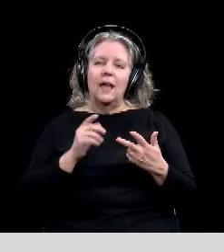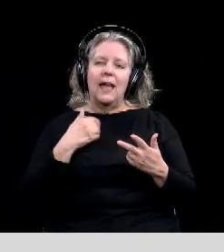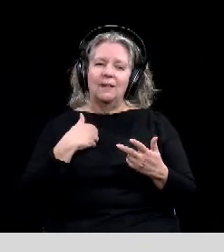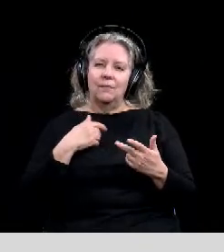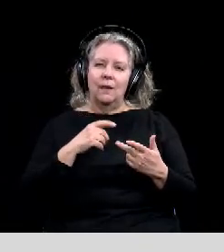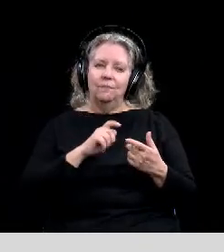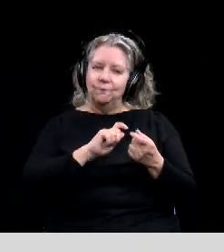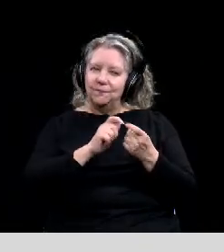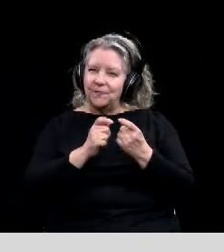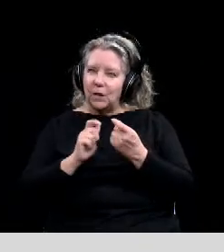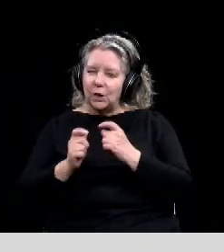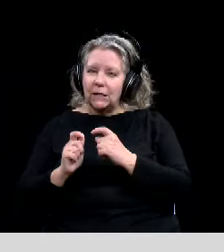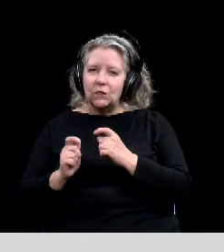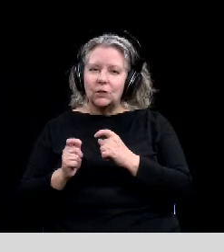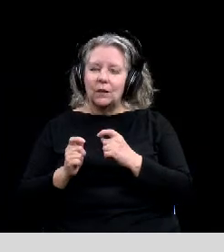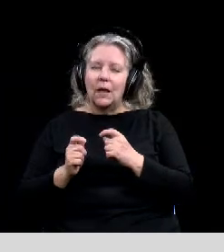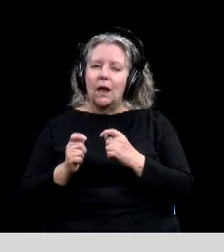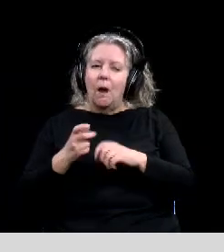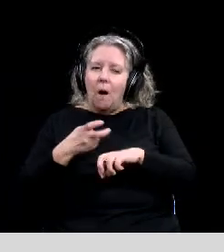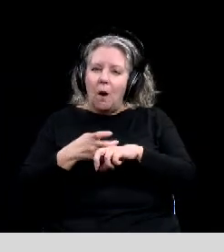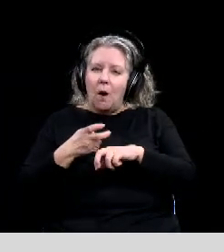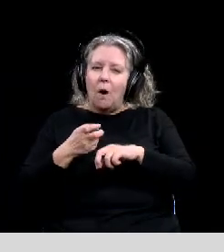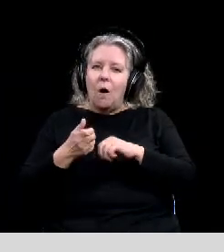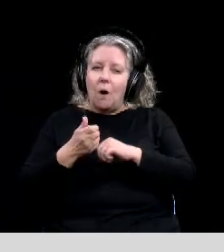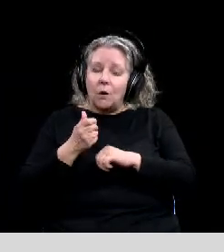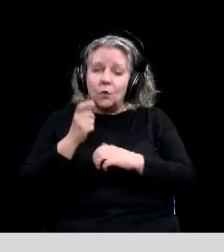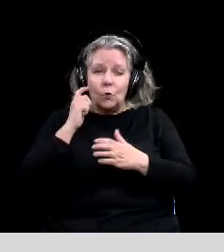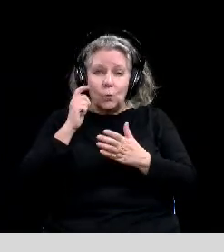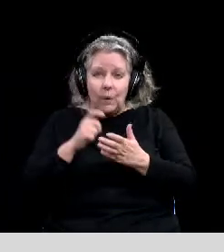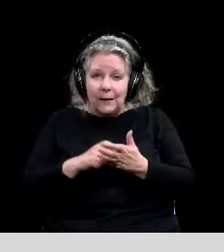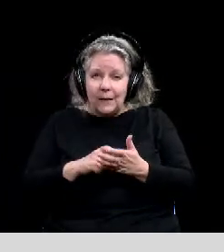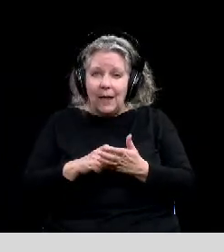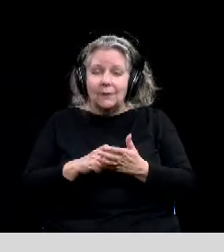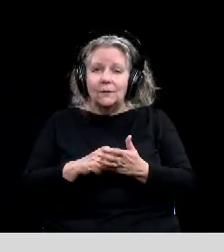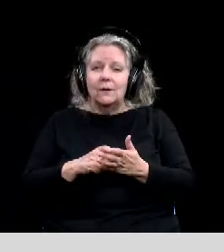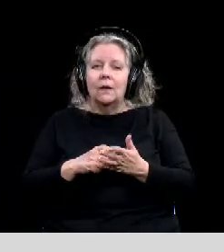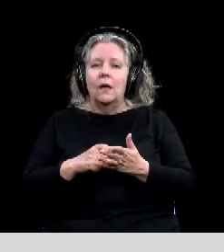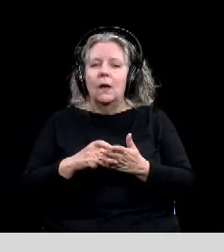antibodies. Antibodies are our first line of